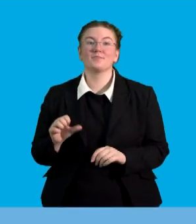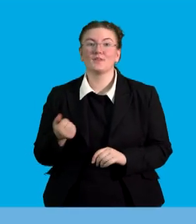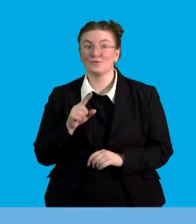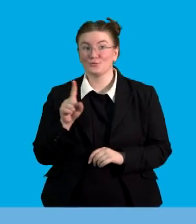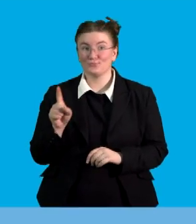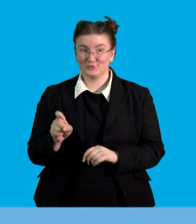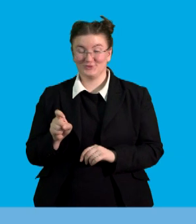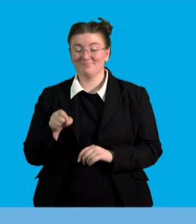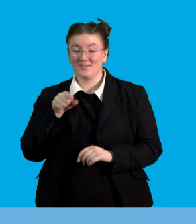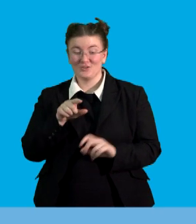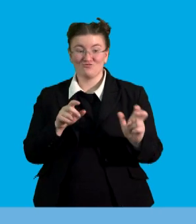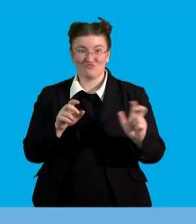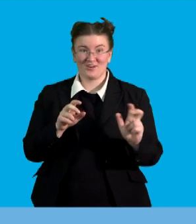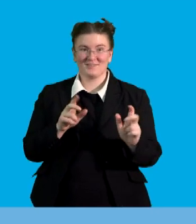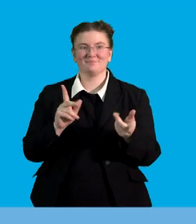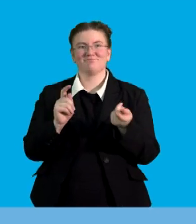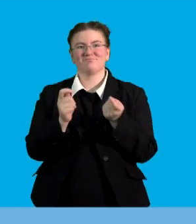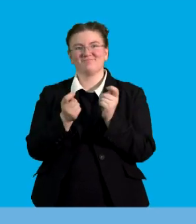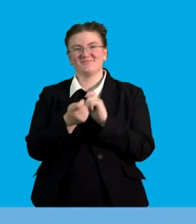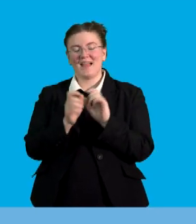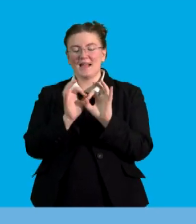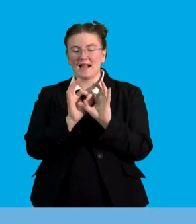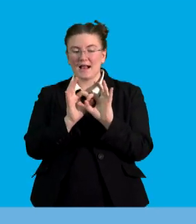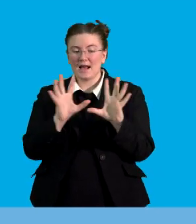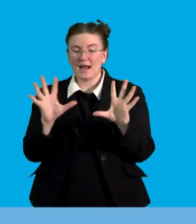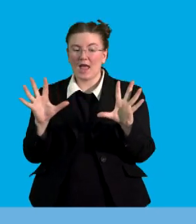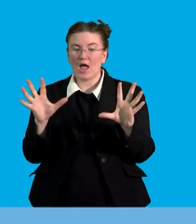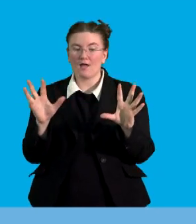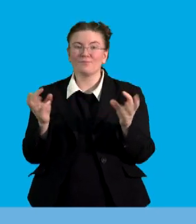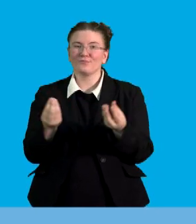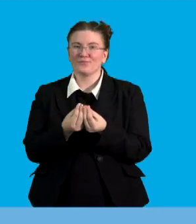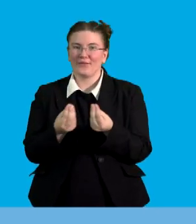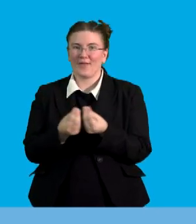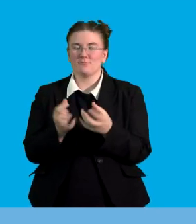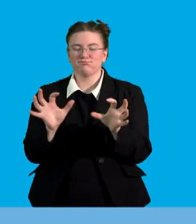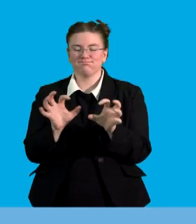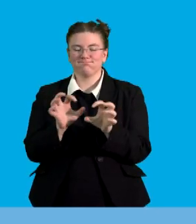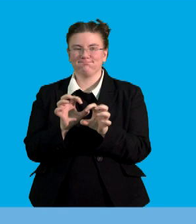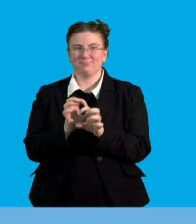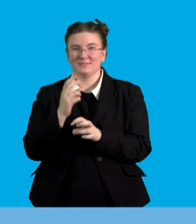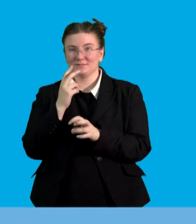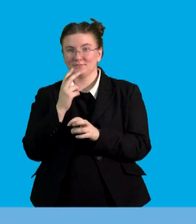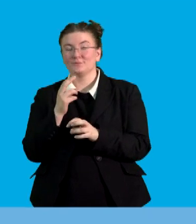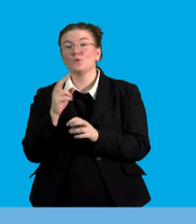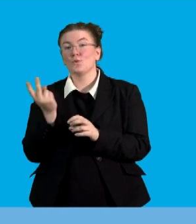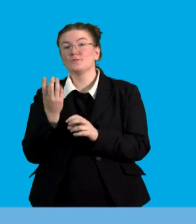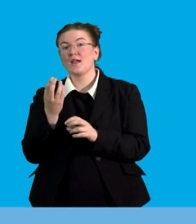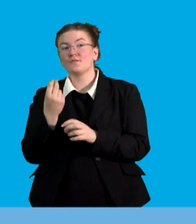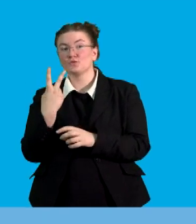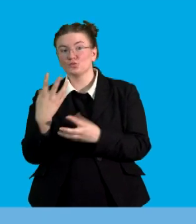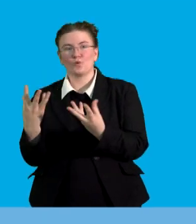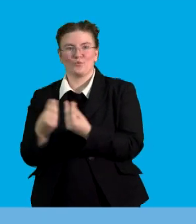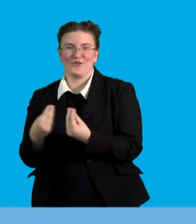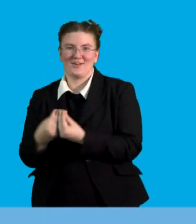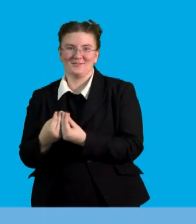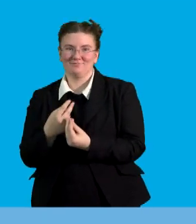clear liquid milky. And then we are told that there are two products. Remember, products are written on the right-hand side of the arrow.